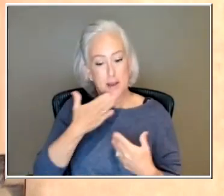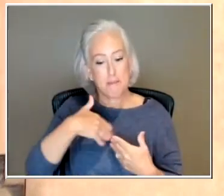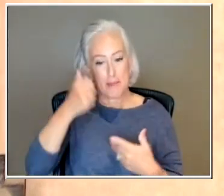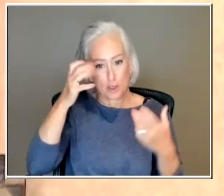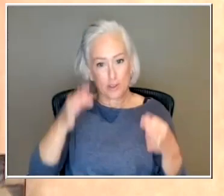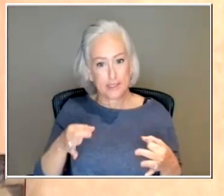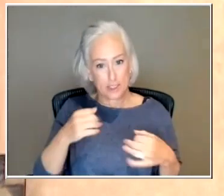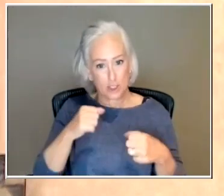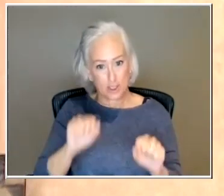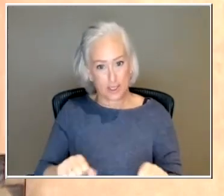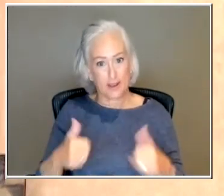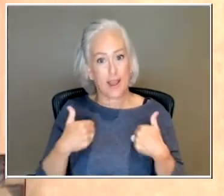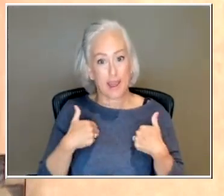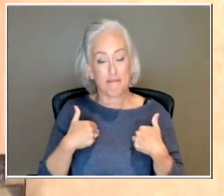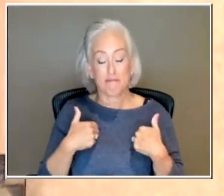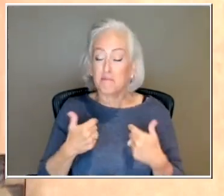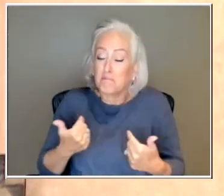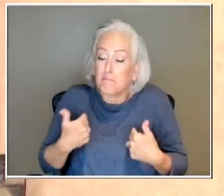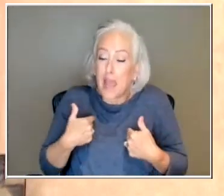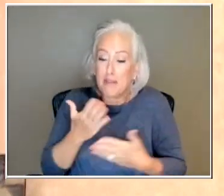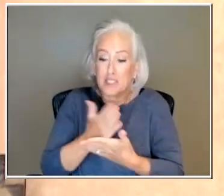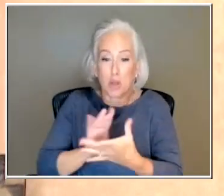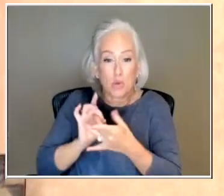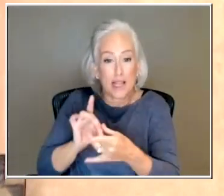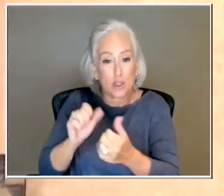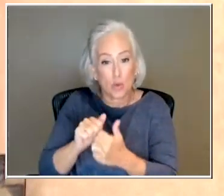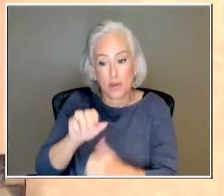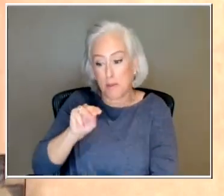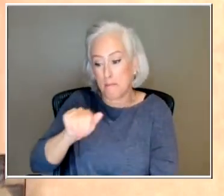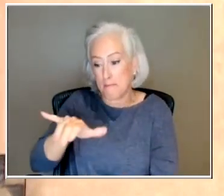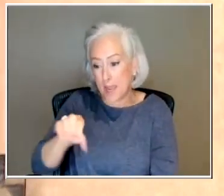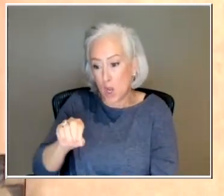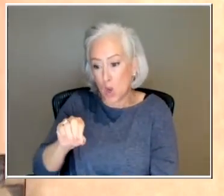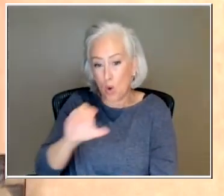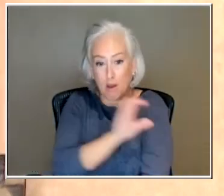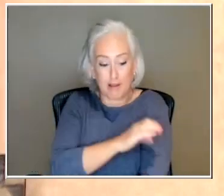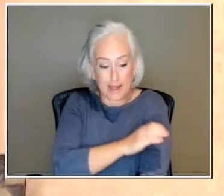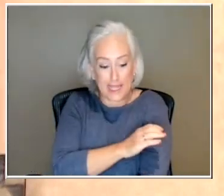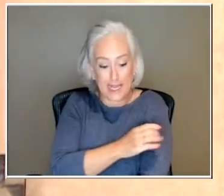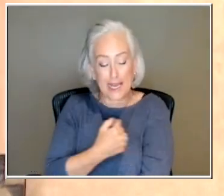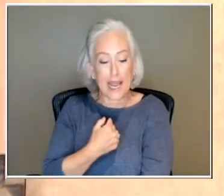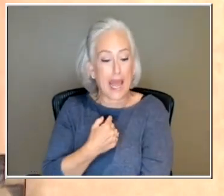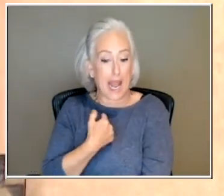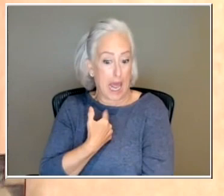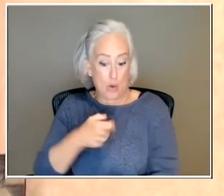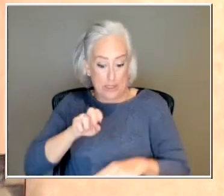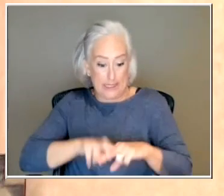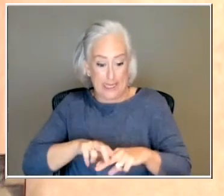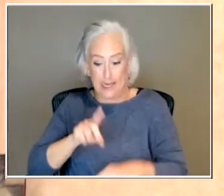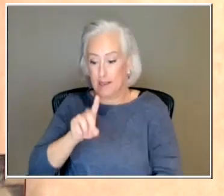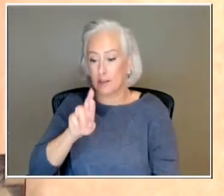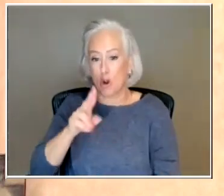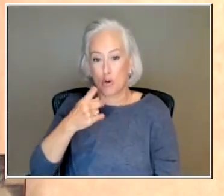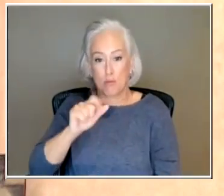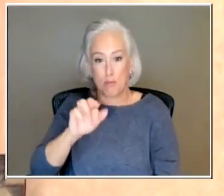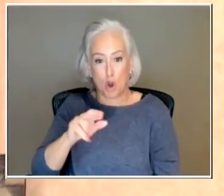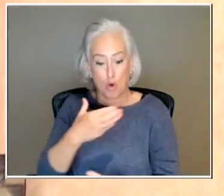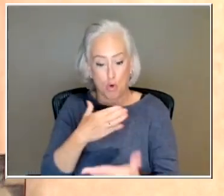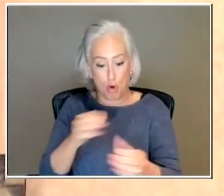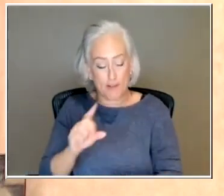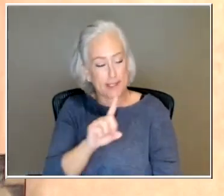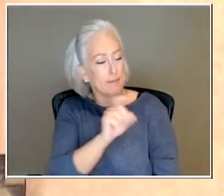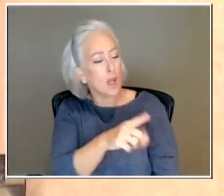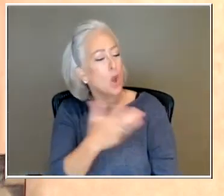at the Mayo Clinic, and so I was sitting in Dr. Parker's office, and I just asked, I said, what do you think about a second opinion?